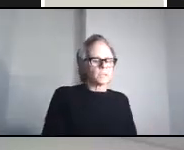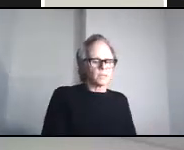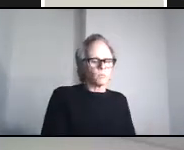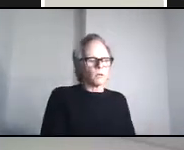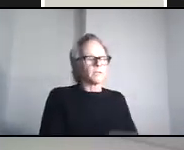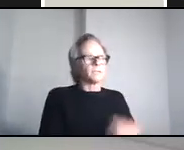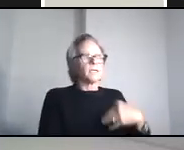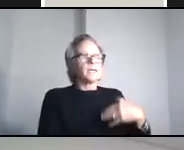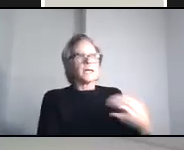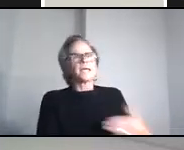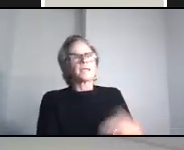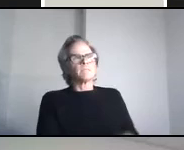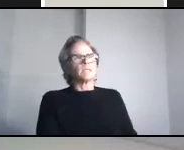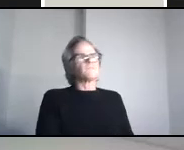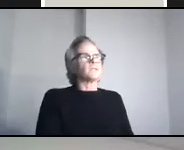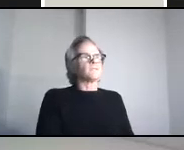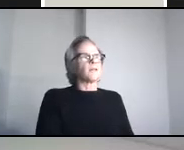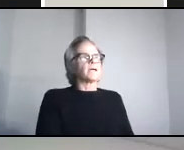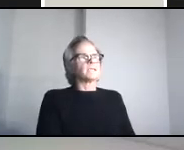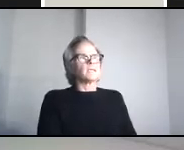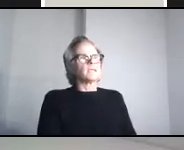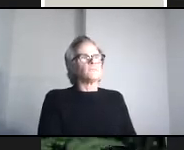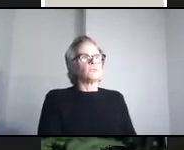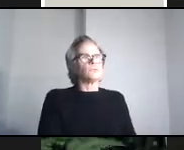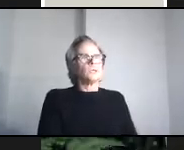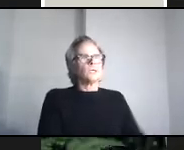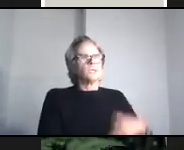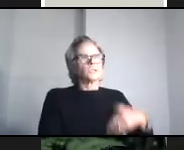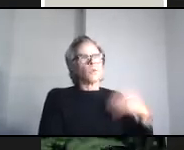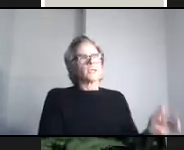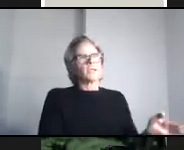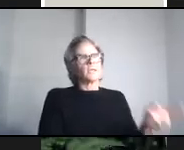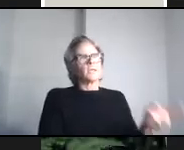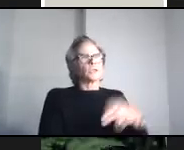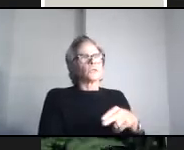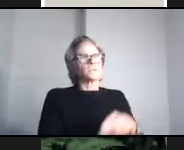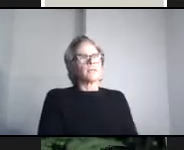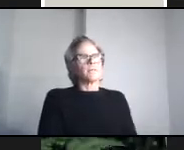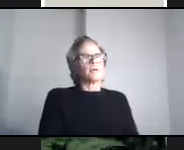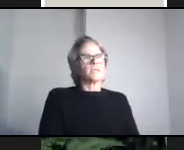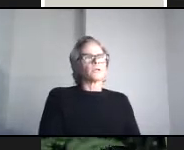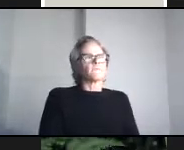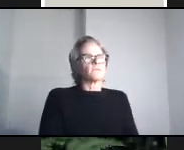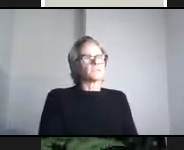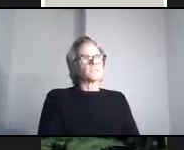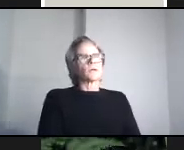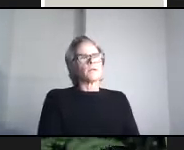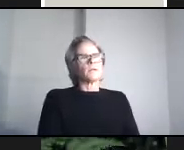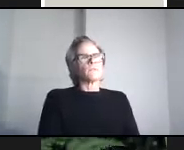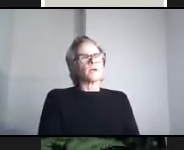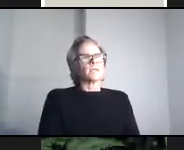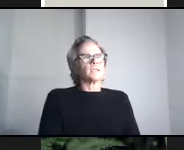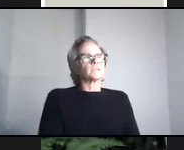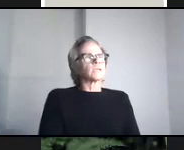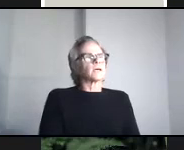the solid wall, and adding the benefit of light. So walking in, the children's librarian's office is on